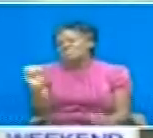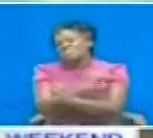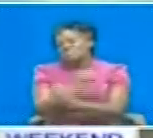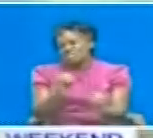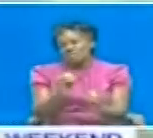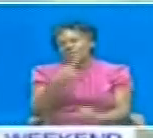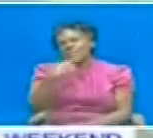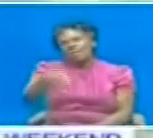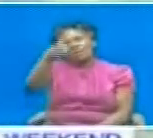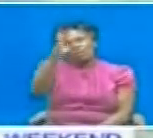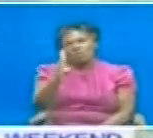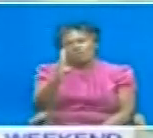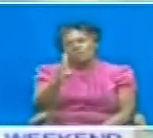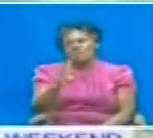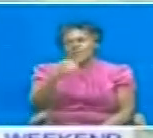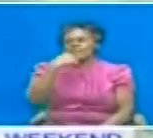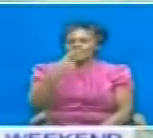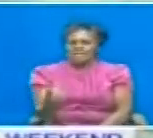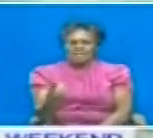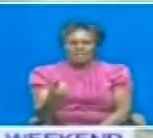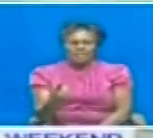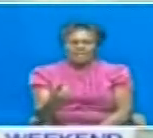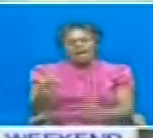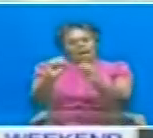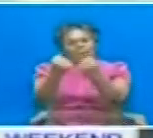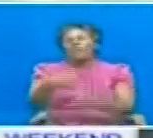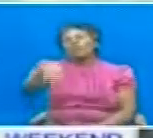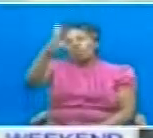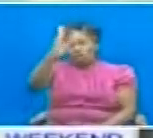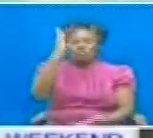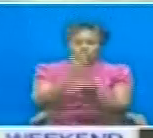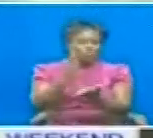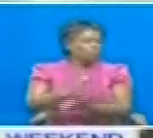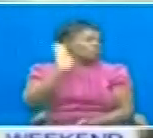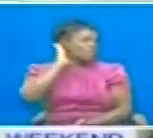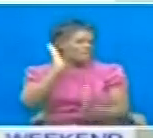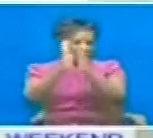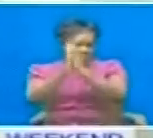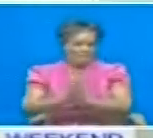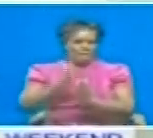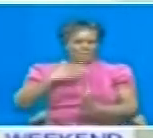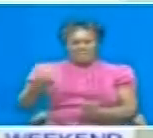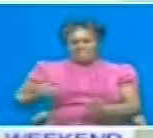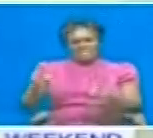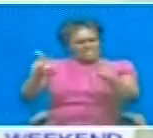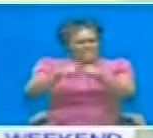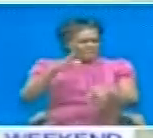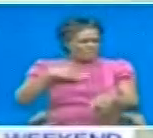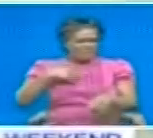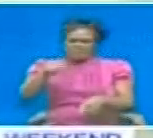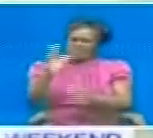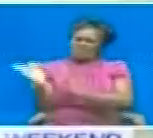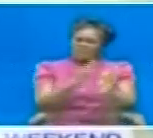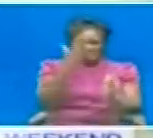na nikasema vile nimesema, na ikawa hivyo Mungu kweli akasikia maombi yangu. So, dadangu sijui kama alipanga